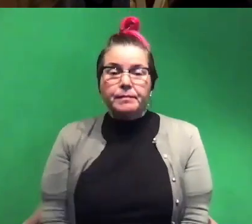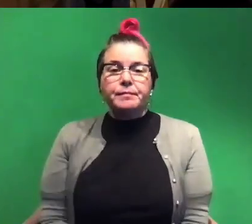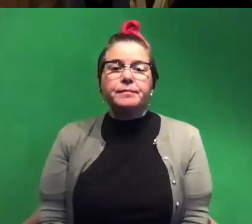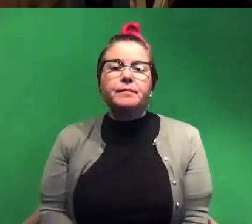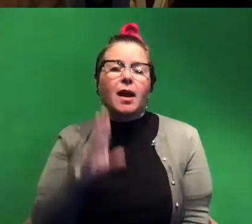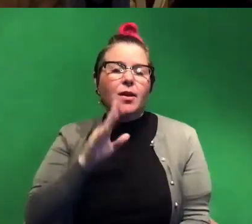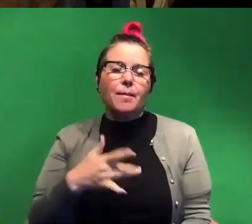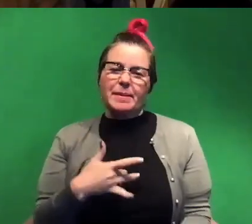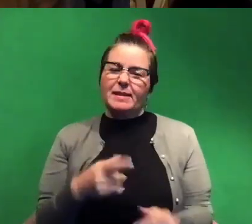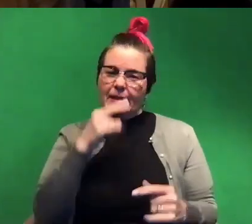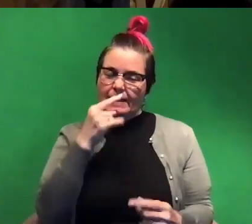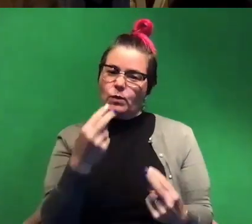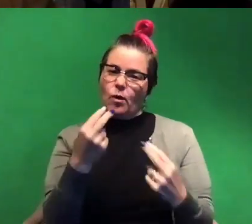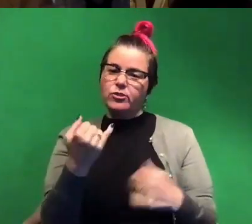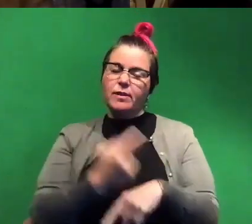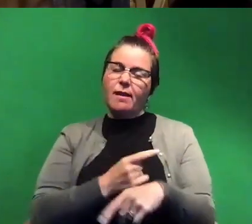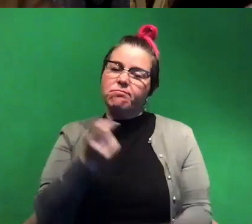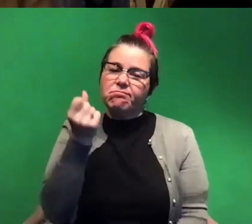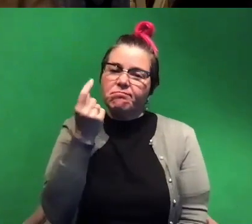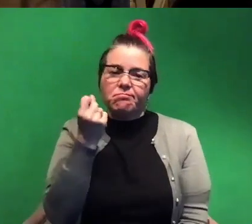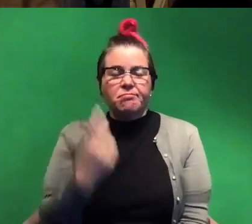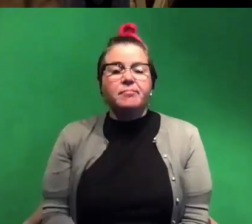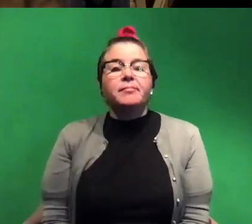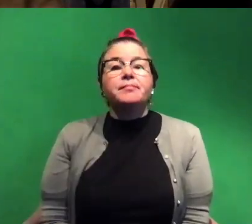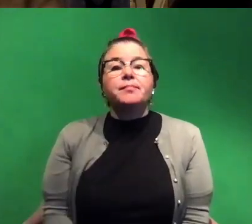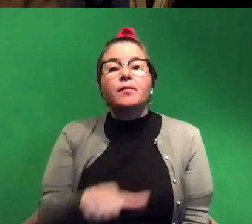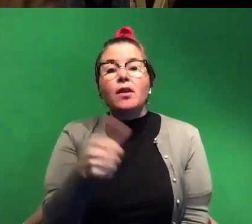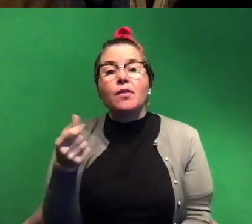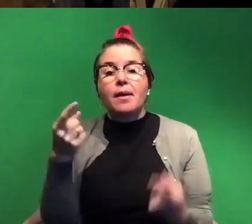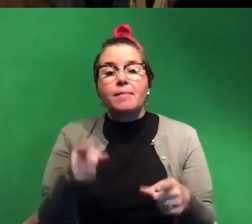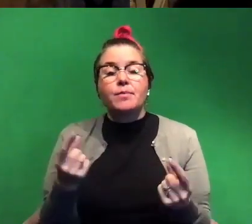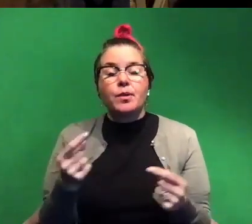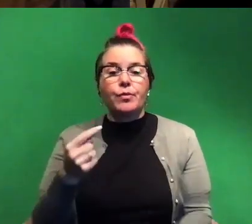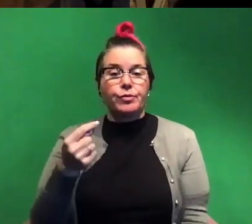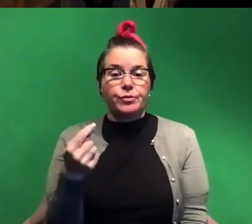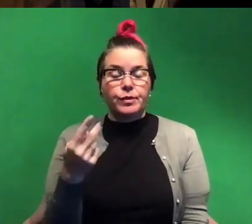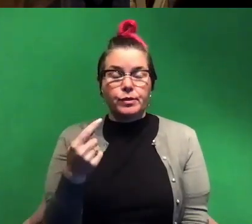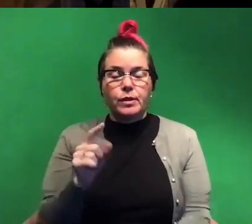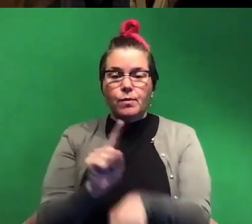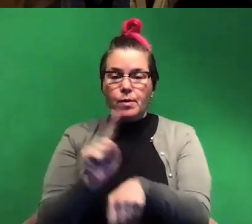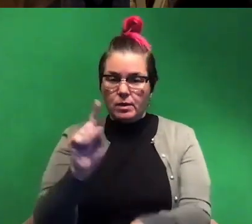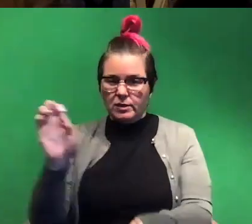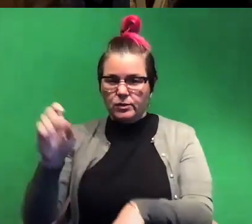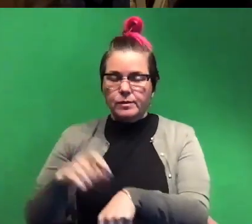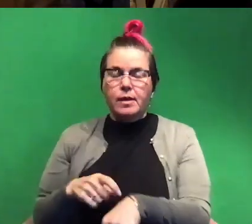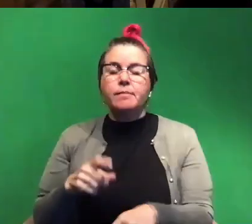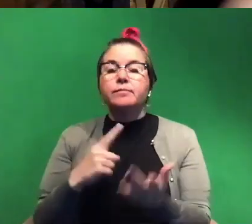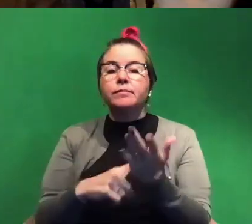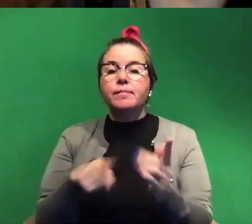kids today, which is understandable. Other things happening on Thursday at 1 p.m. We're going to be talking